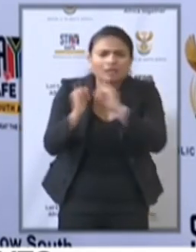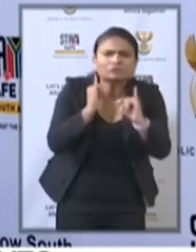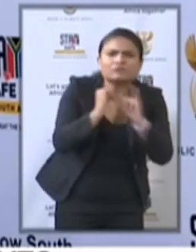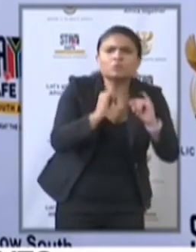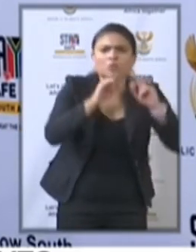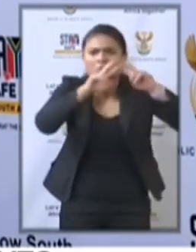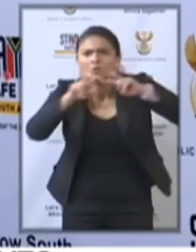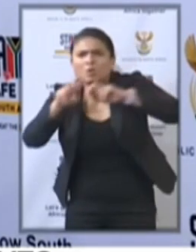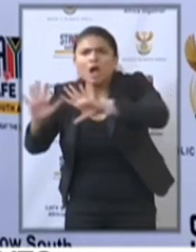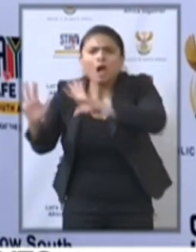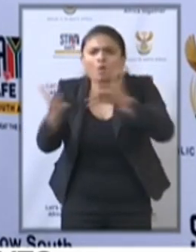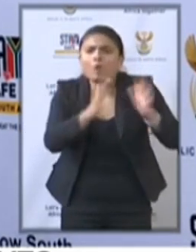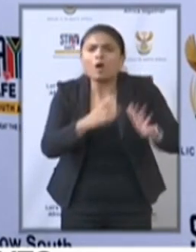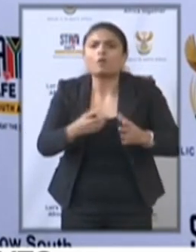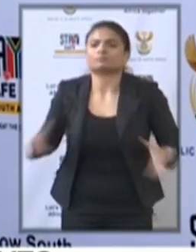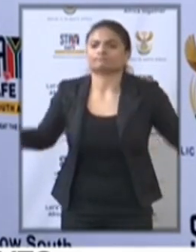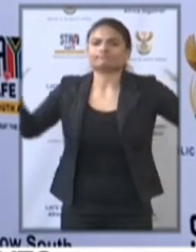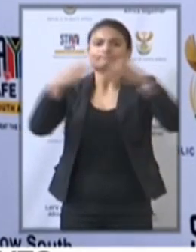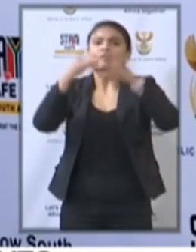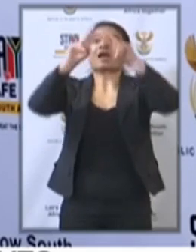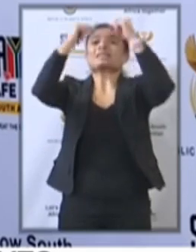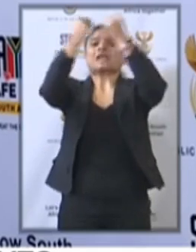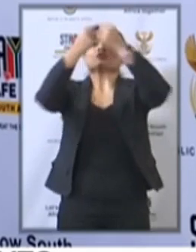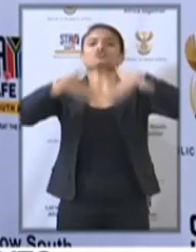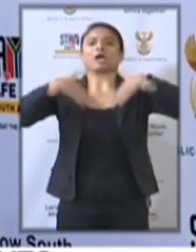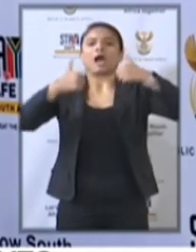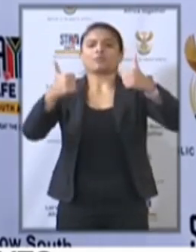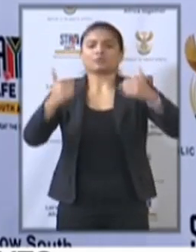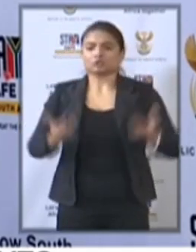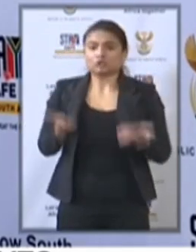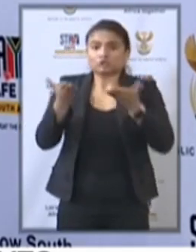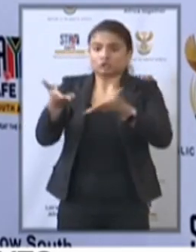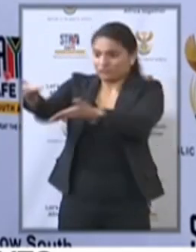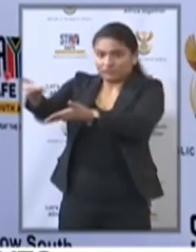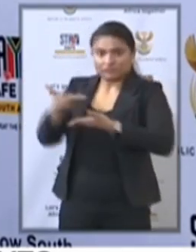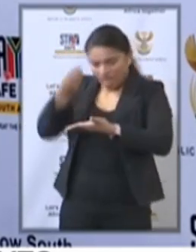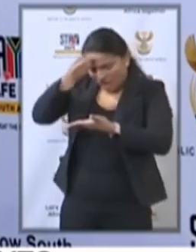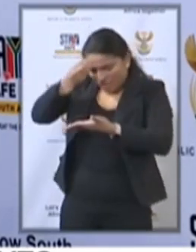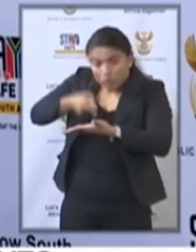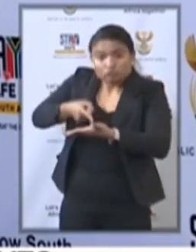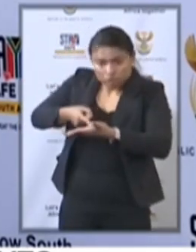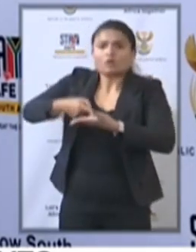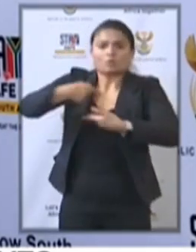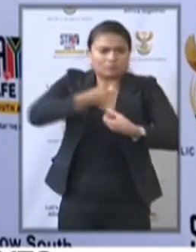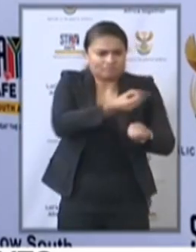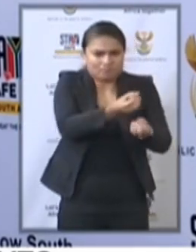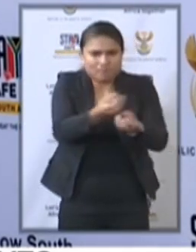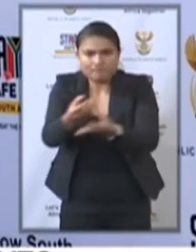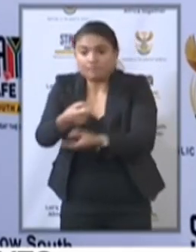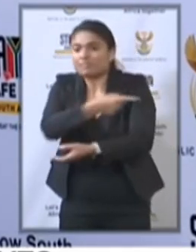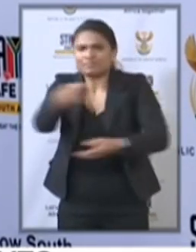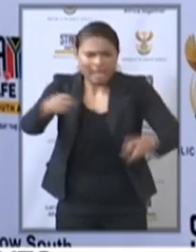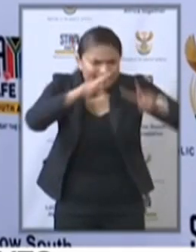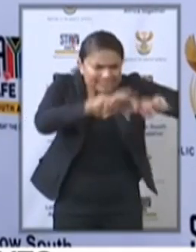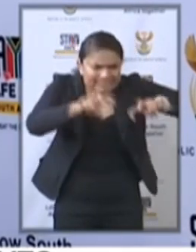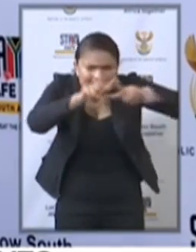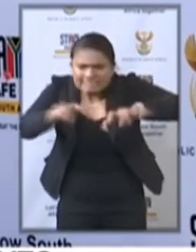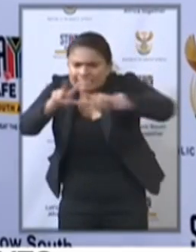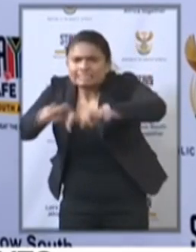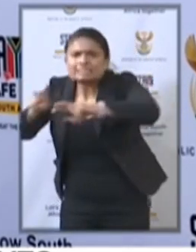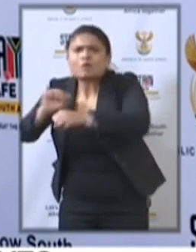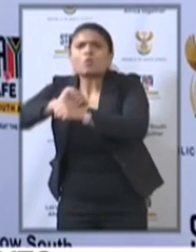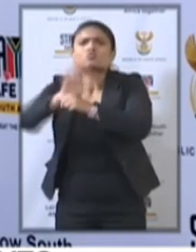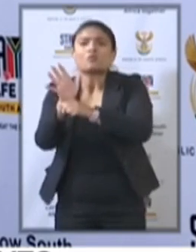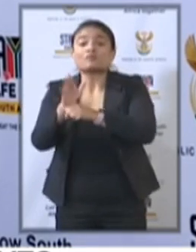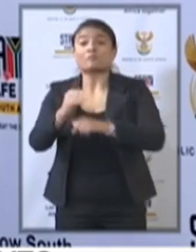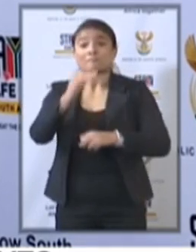the National Health Laboratory Services. In other words, the work that we are doing is contributing to expanding